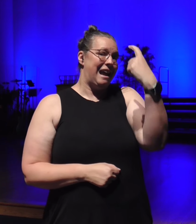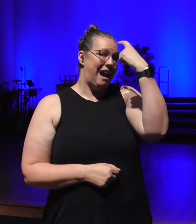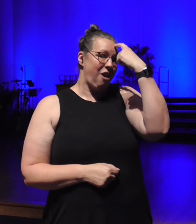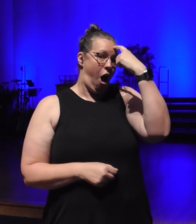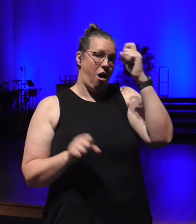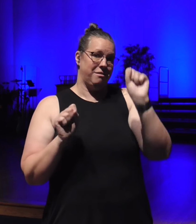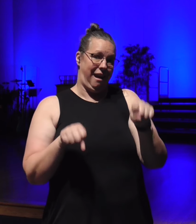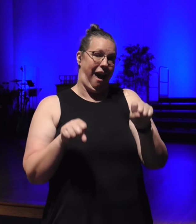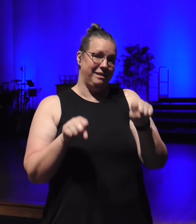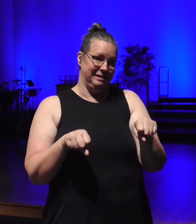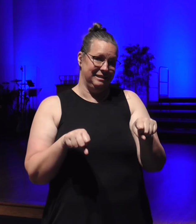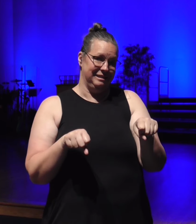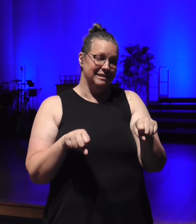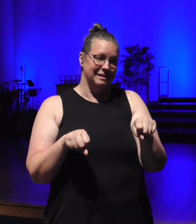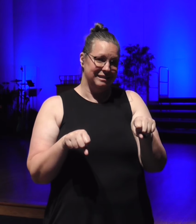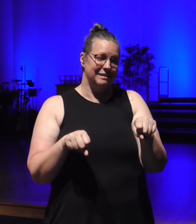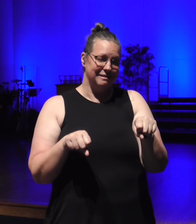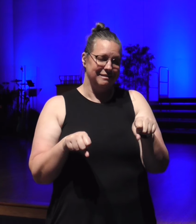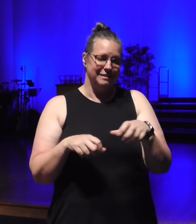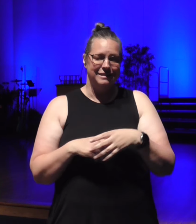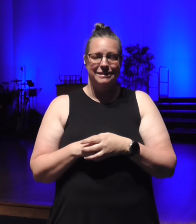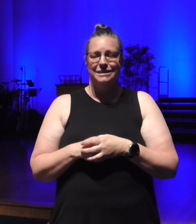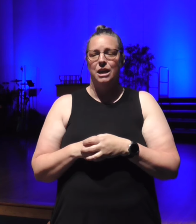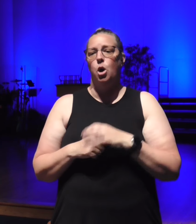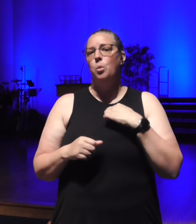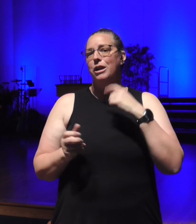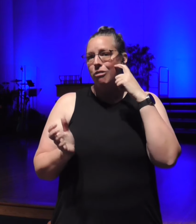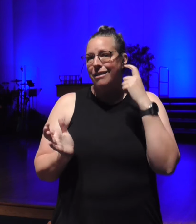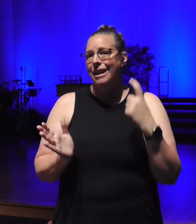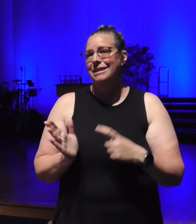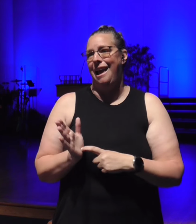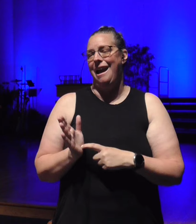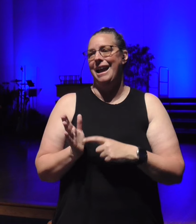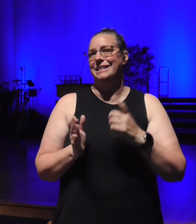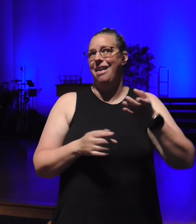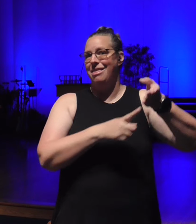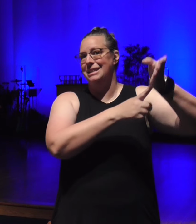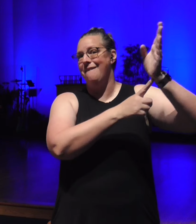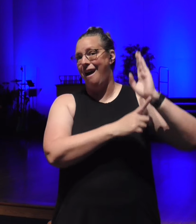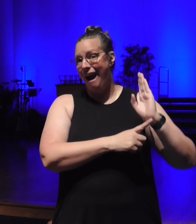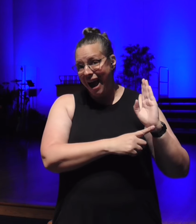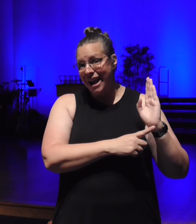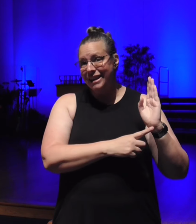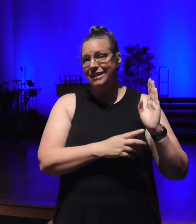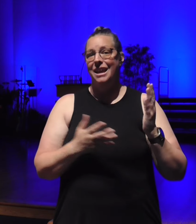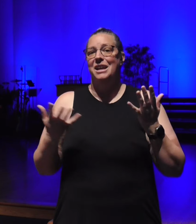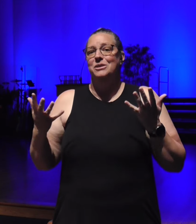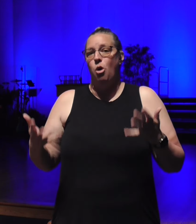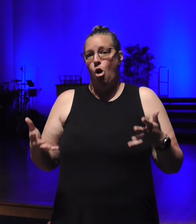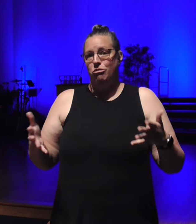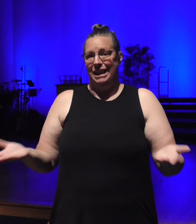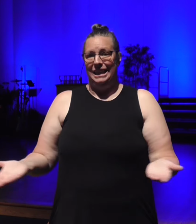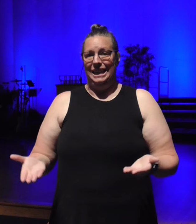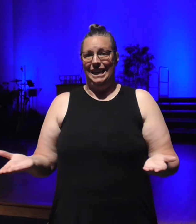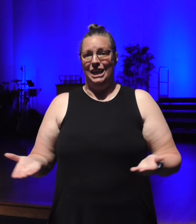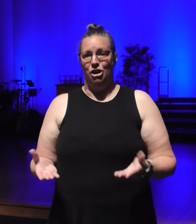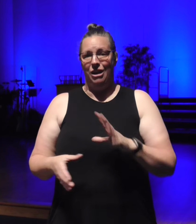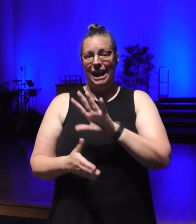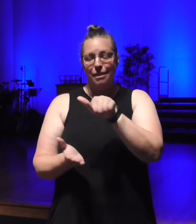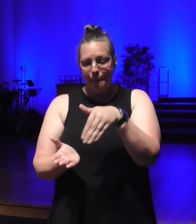divine, and to realize that it is always there available to us in the midst of the holy ordinary. As I